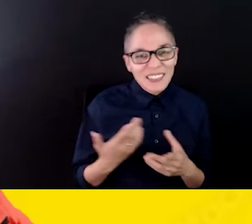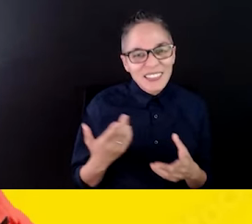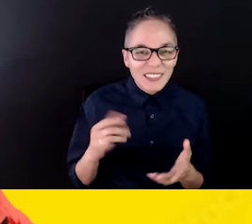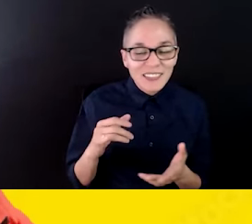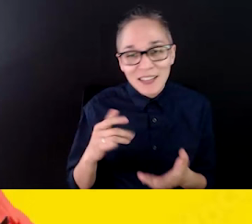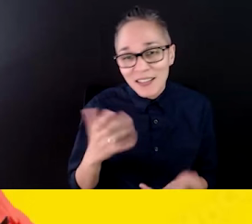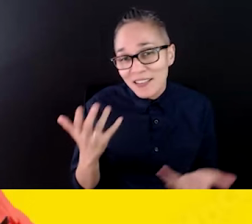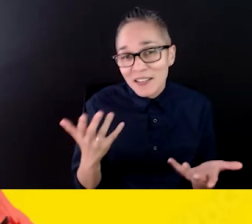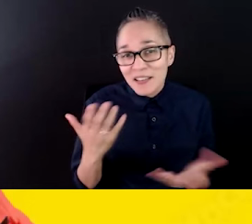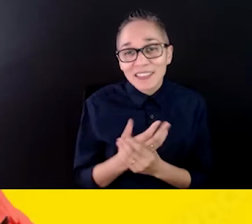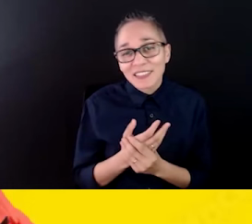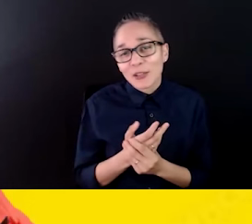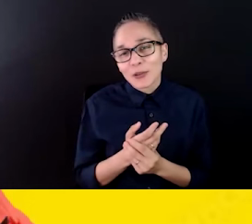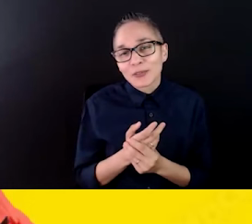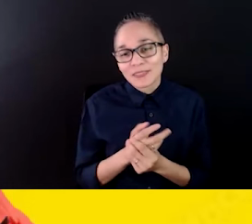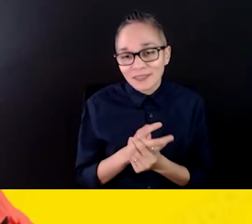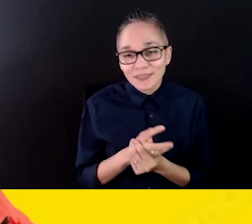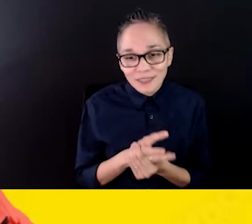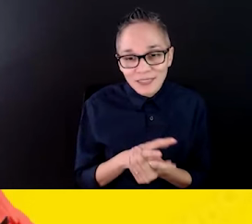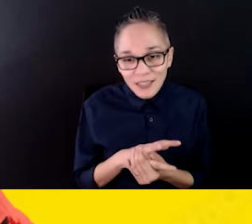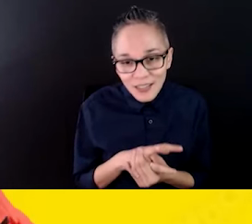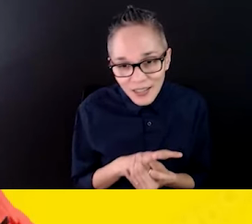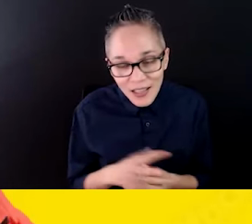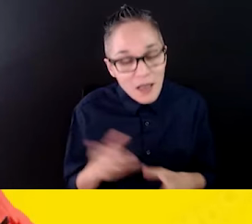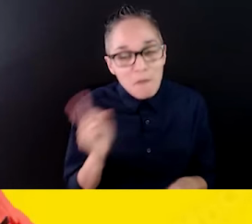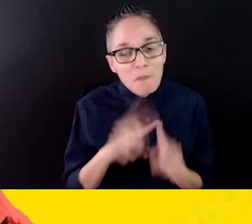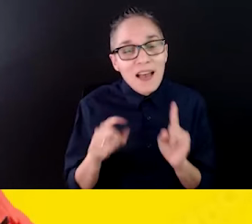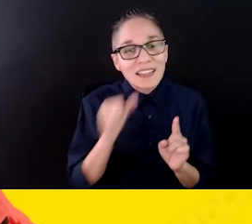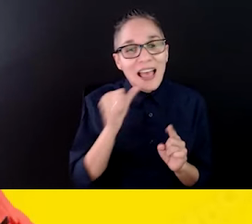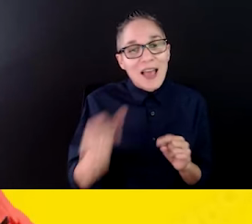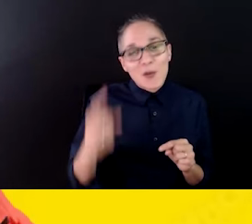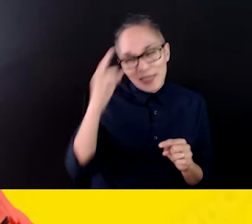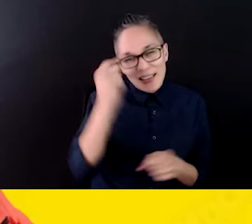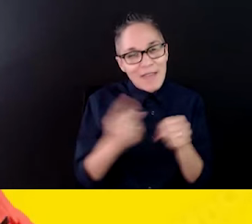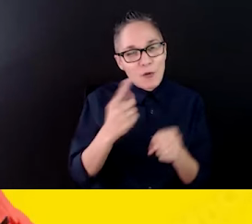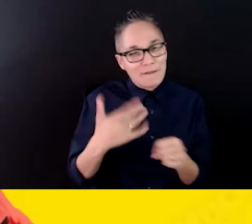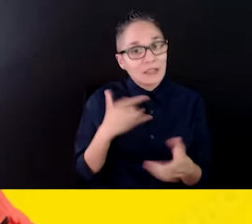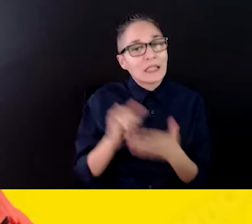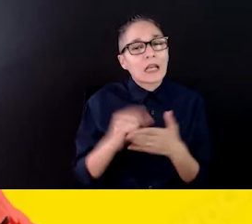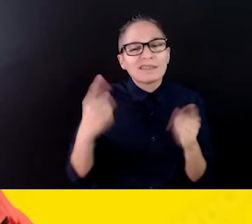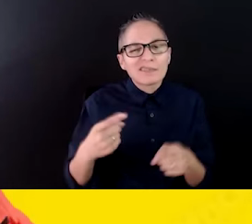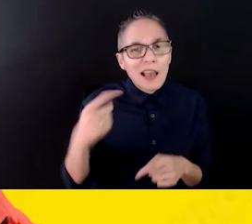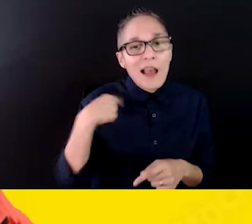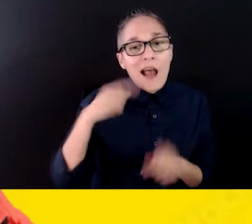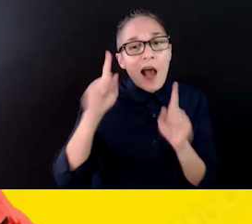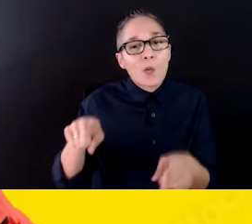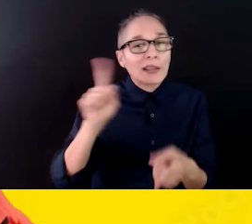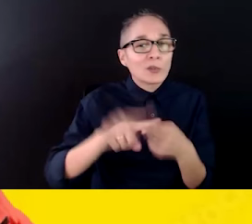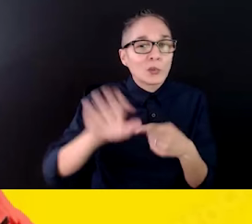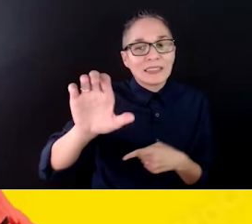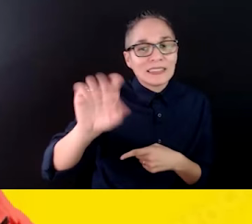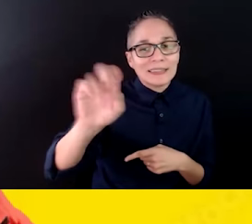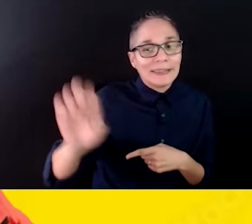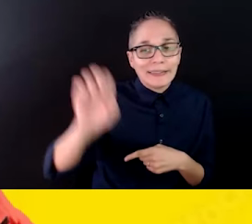fine. turned over to me, please. But you know what, Keith, I don't think everybody gets the same deal. When I went to the CT side of things, which is